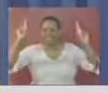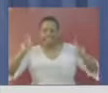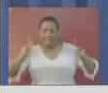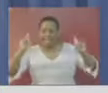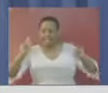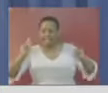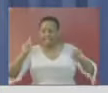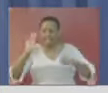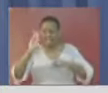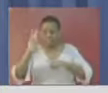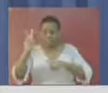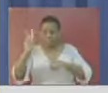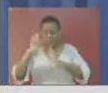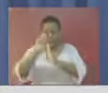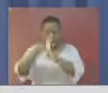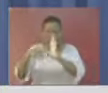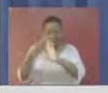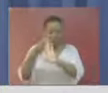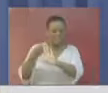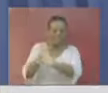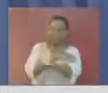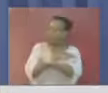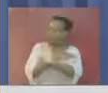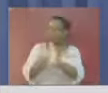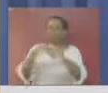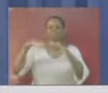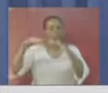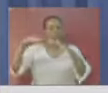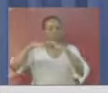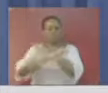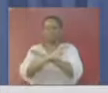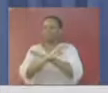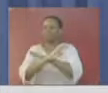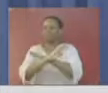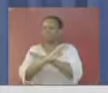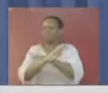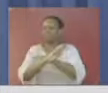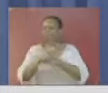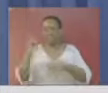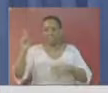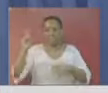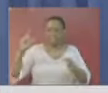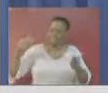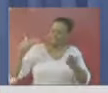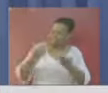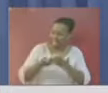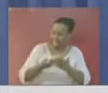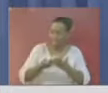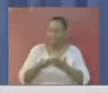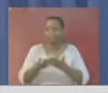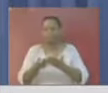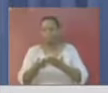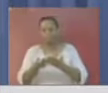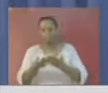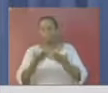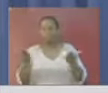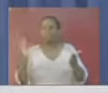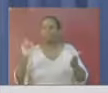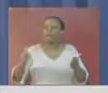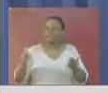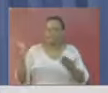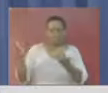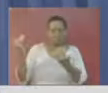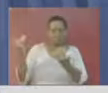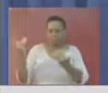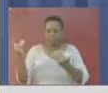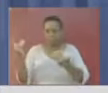entry. Upon getting into Trinidad and Tobago, we will still require persons to go into state quarantine, which is